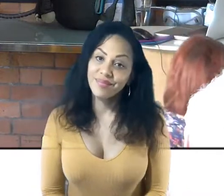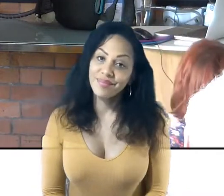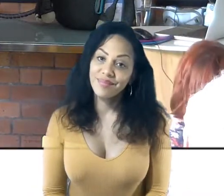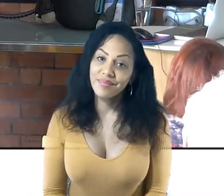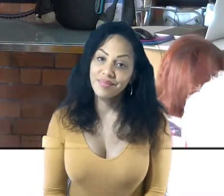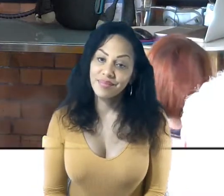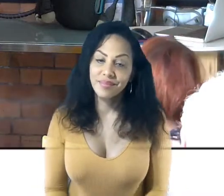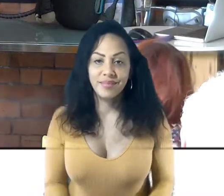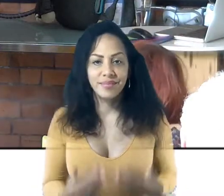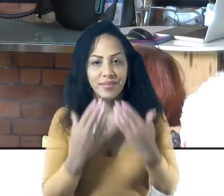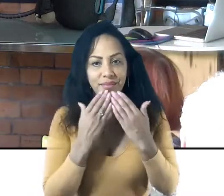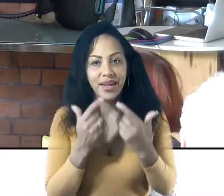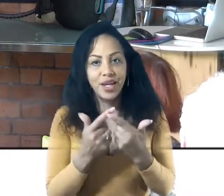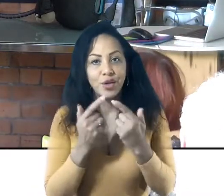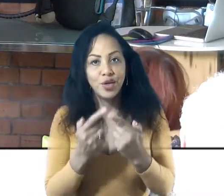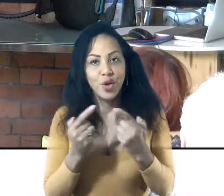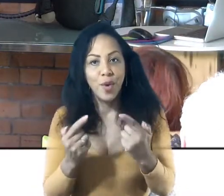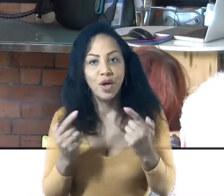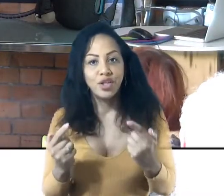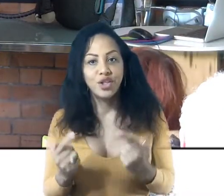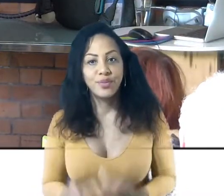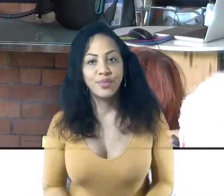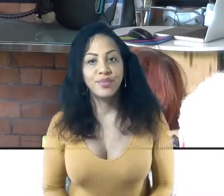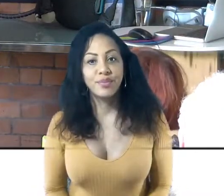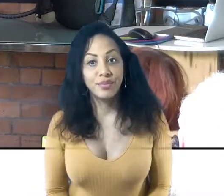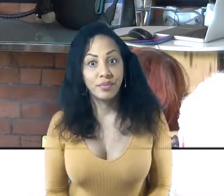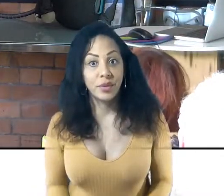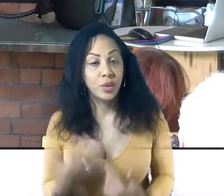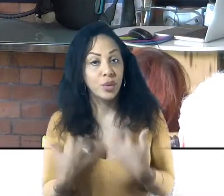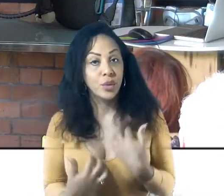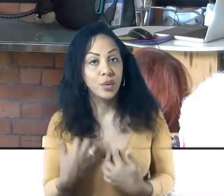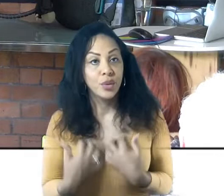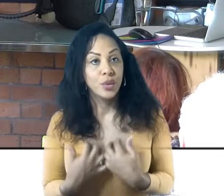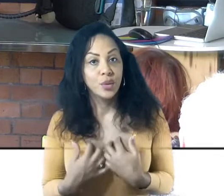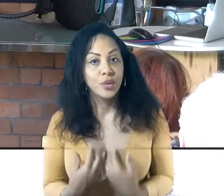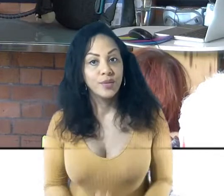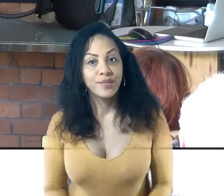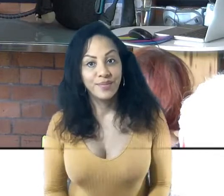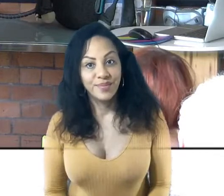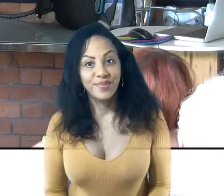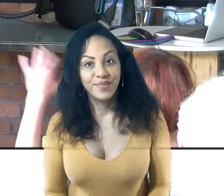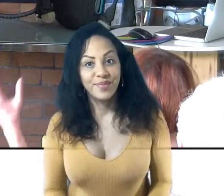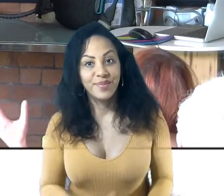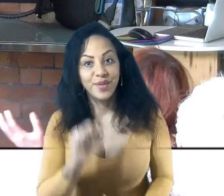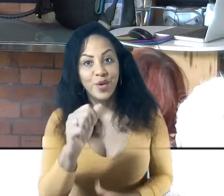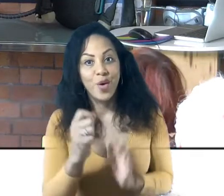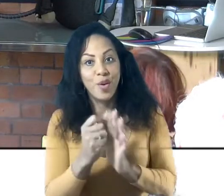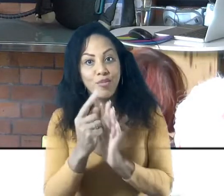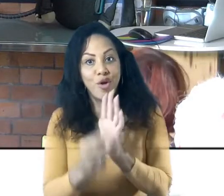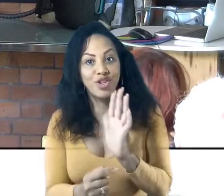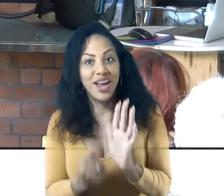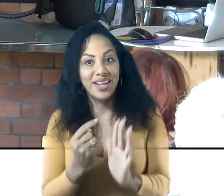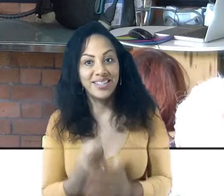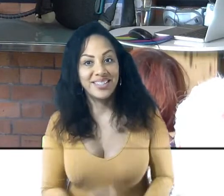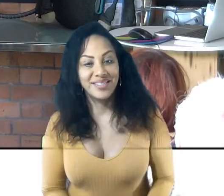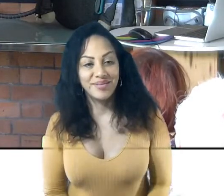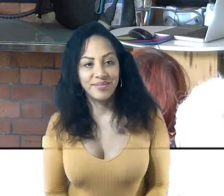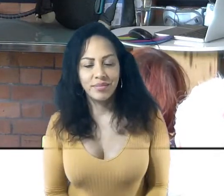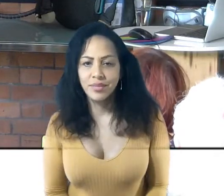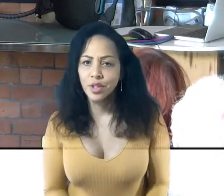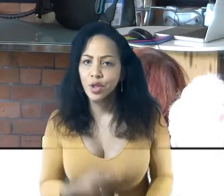Thank you so much. That's really super fascinating and amazing to hear about your project, and has so many levels to